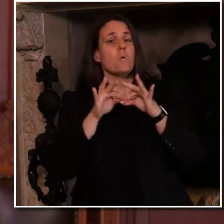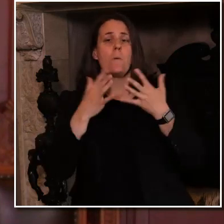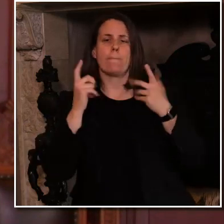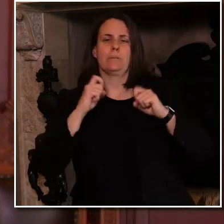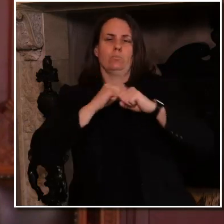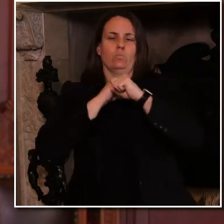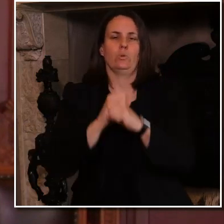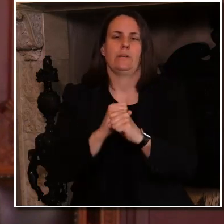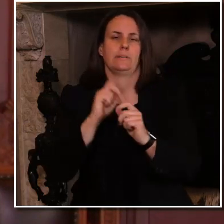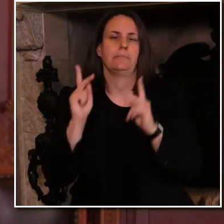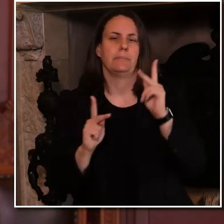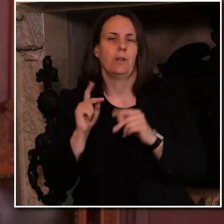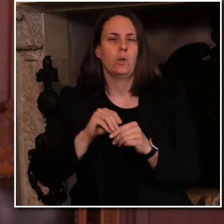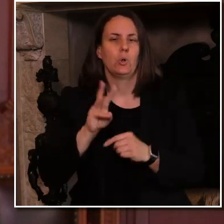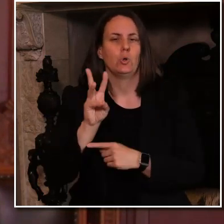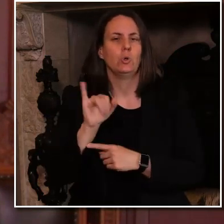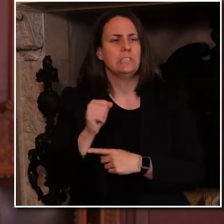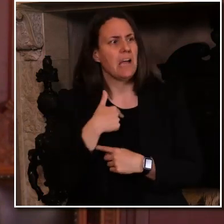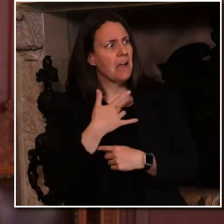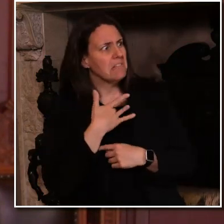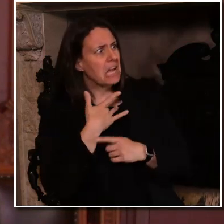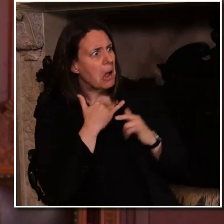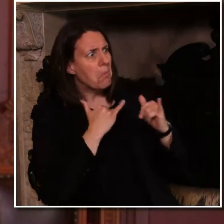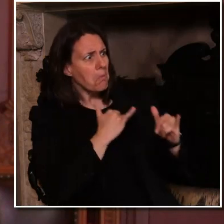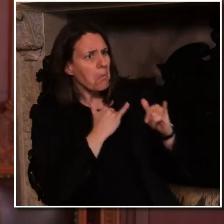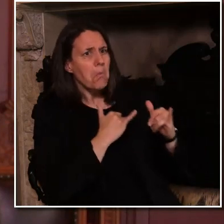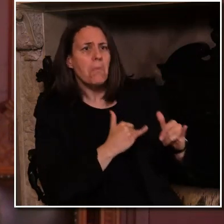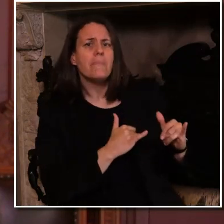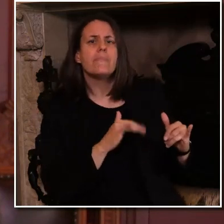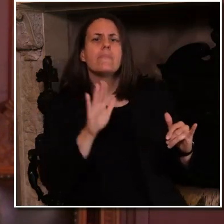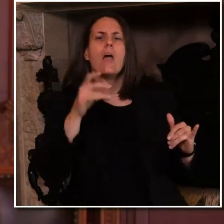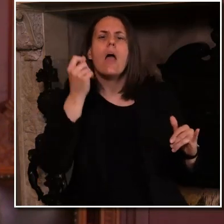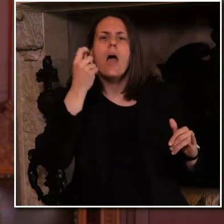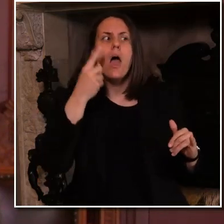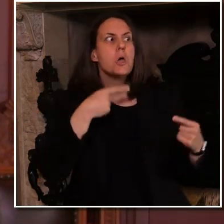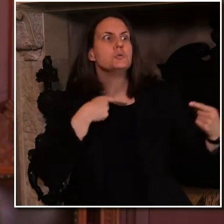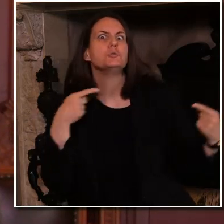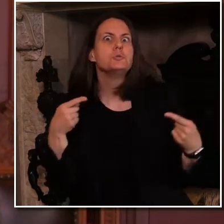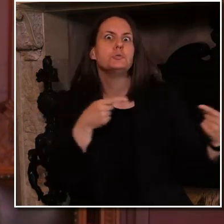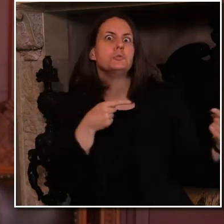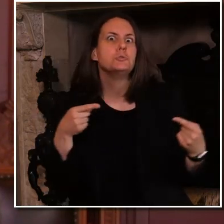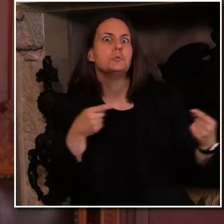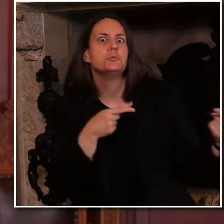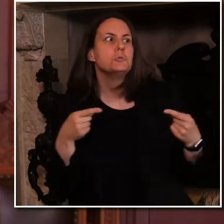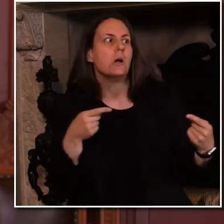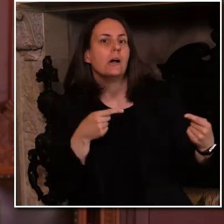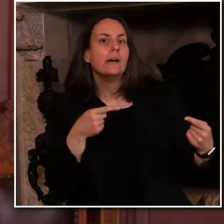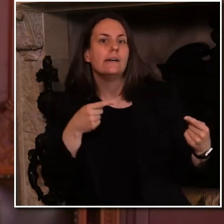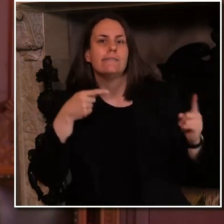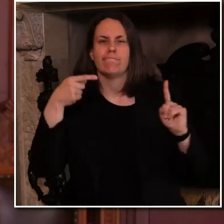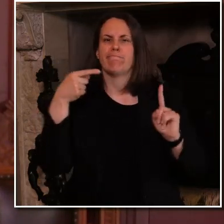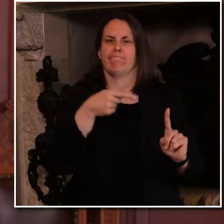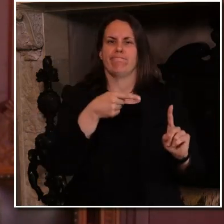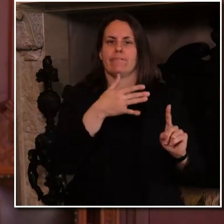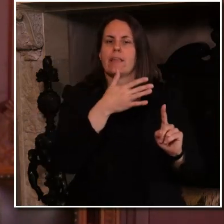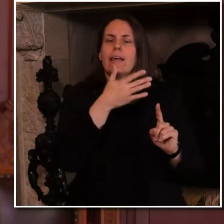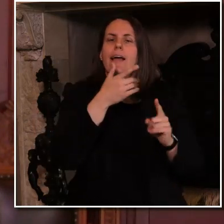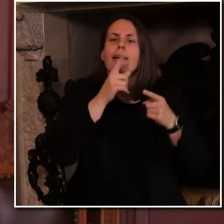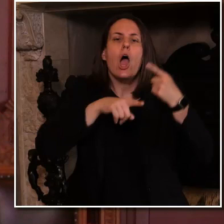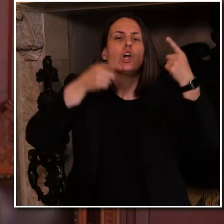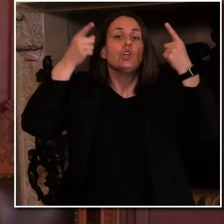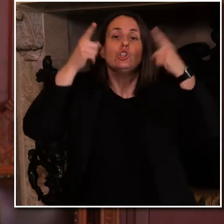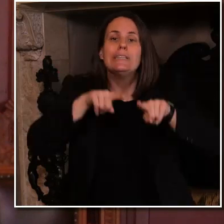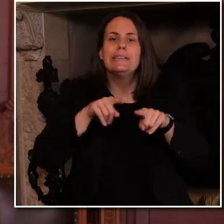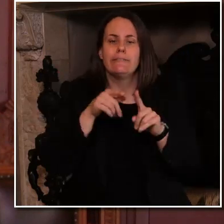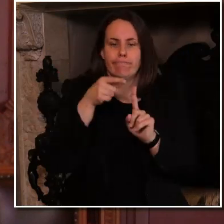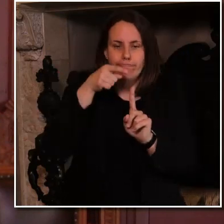It's around the details, and if they have a plan, I threw my plan out there, they can, and we're implementing it. If they have a plan,